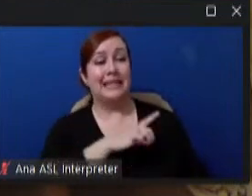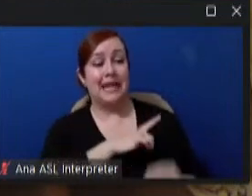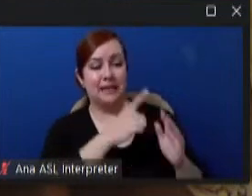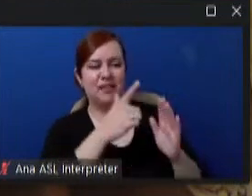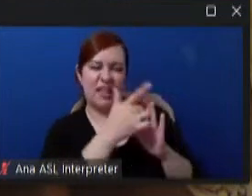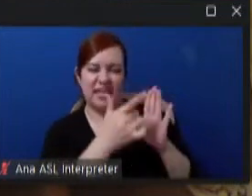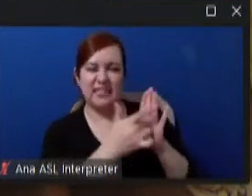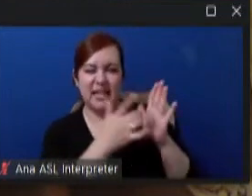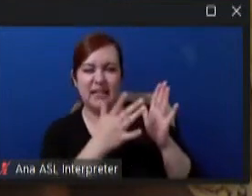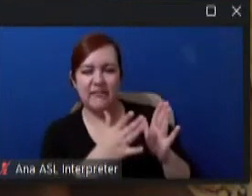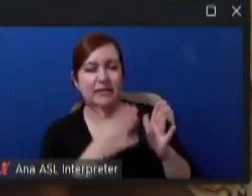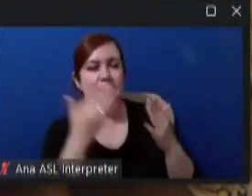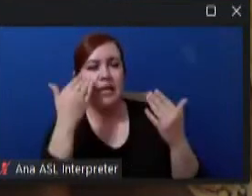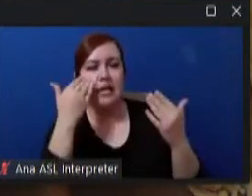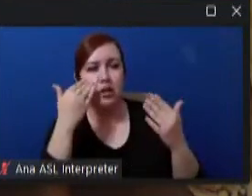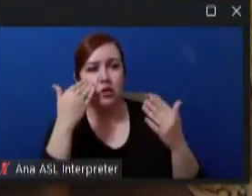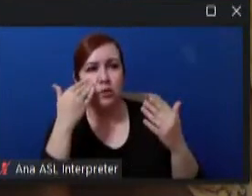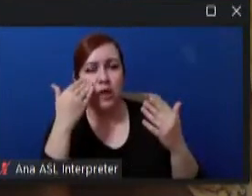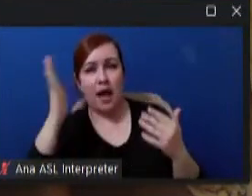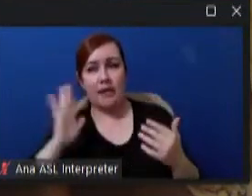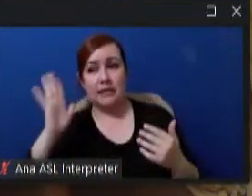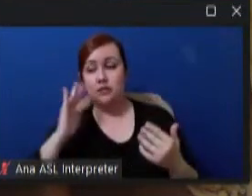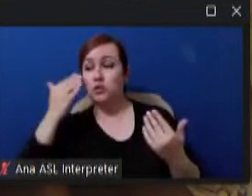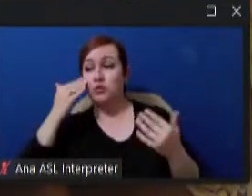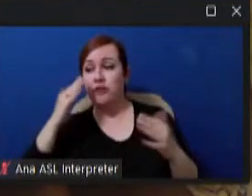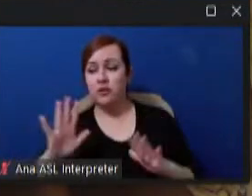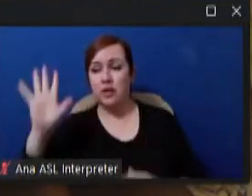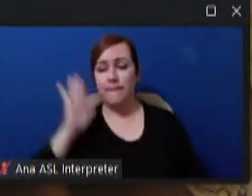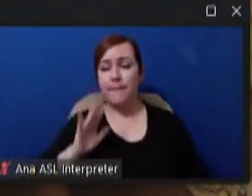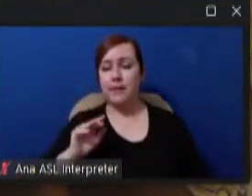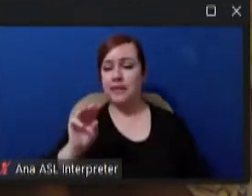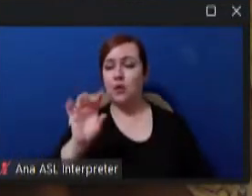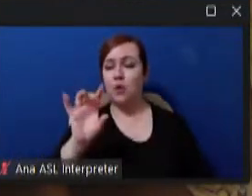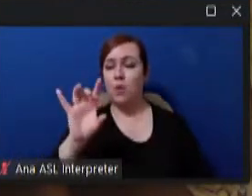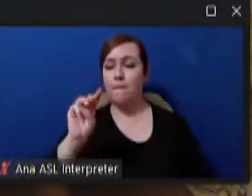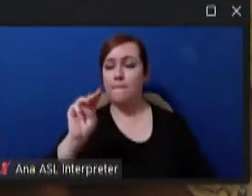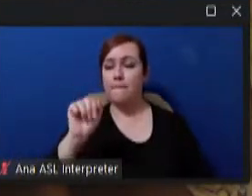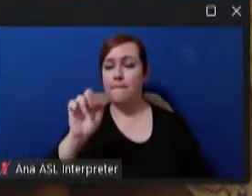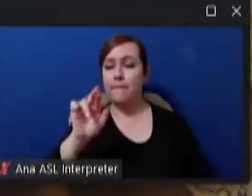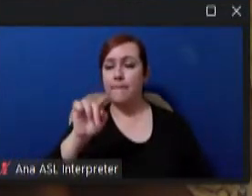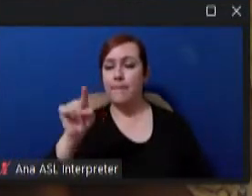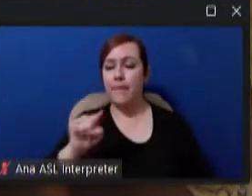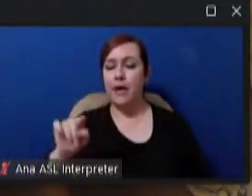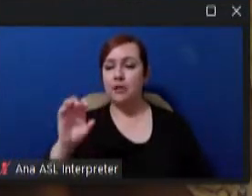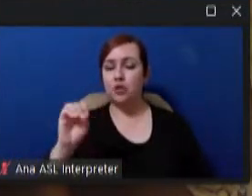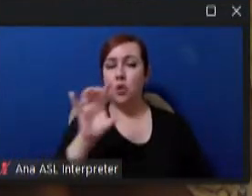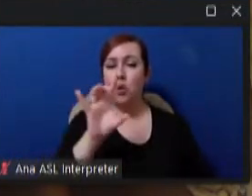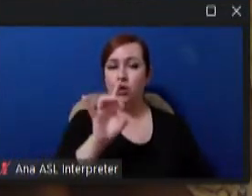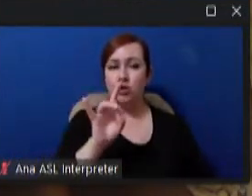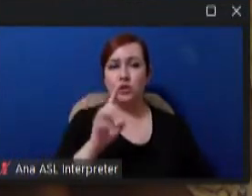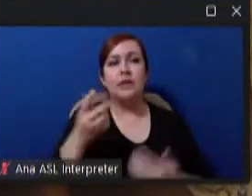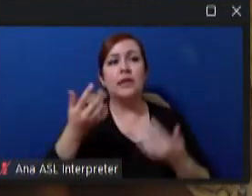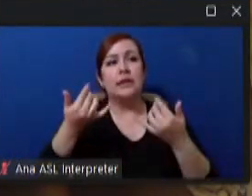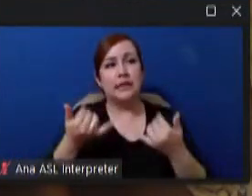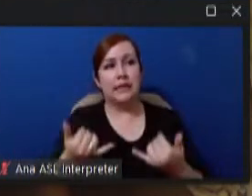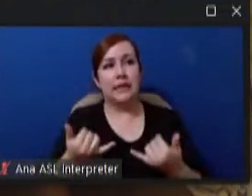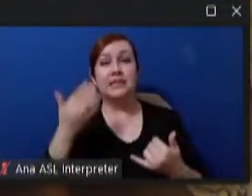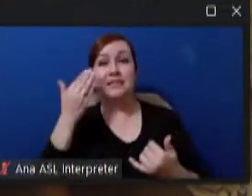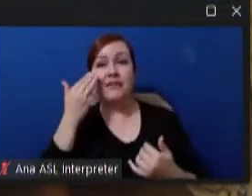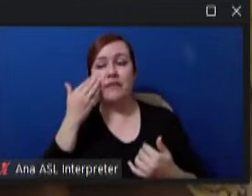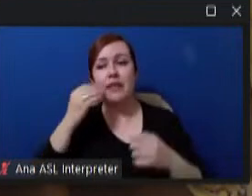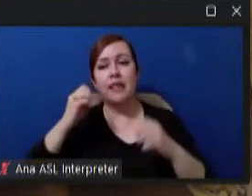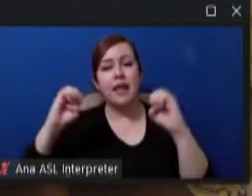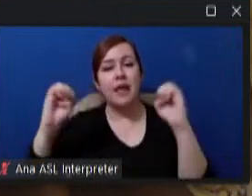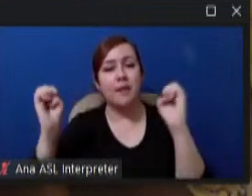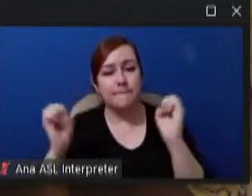terms of legislation. We must recognize that in March, the suspension